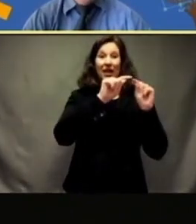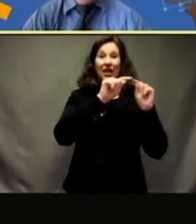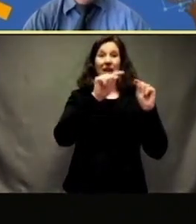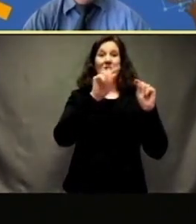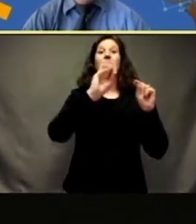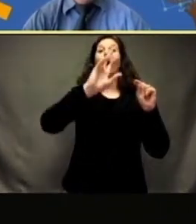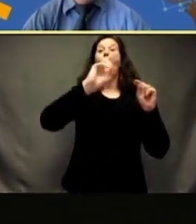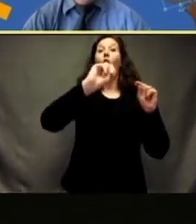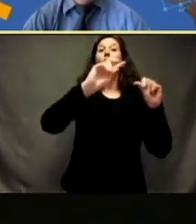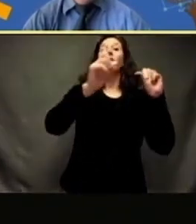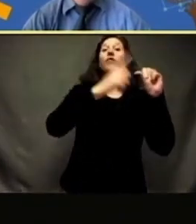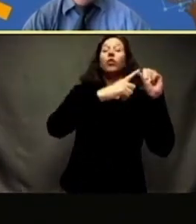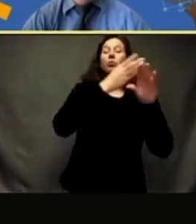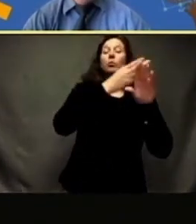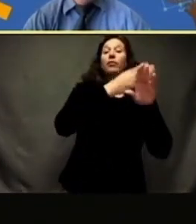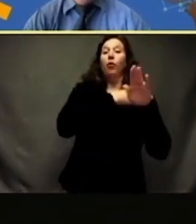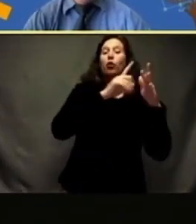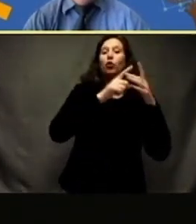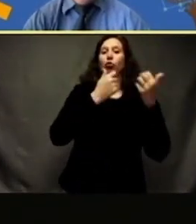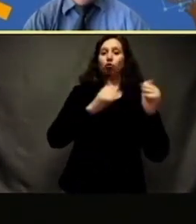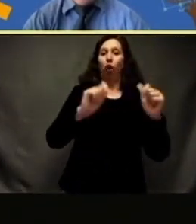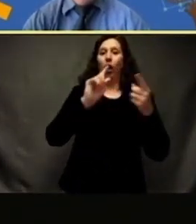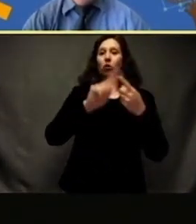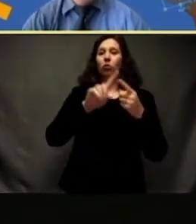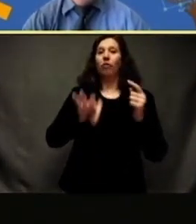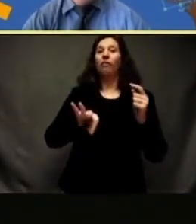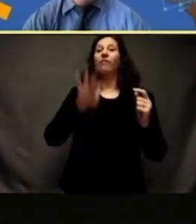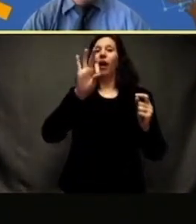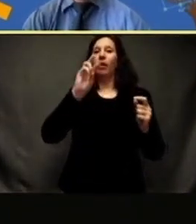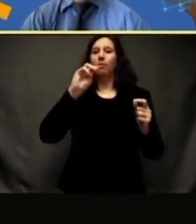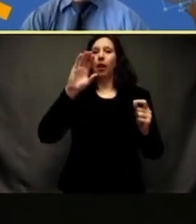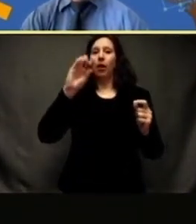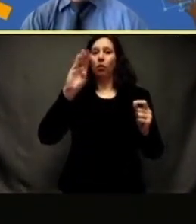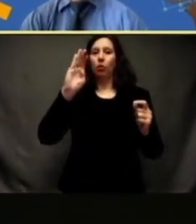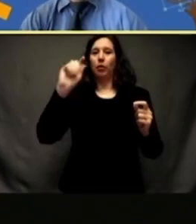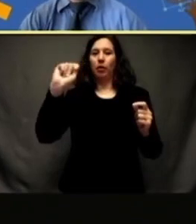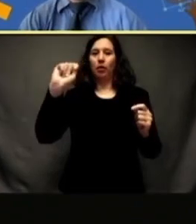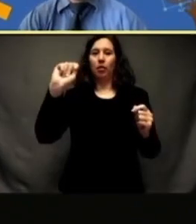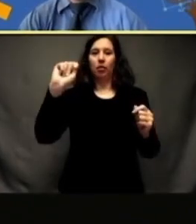on first before you try to find the microbit.